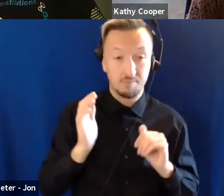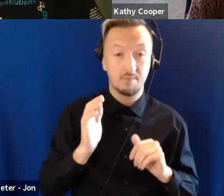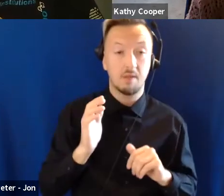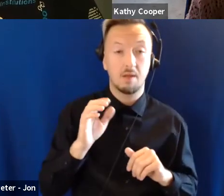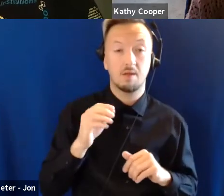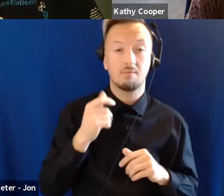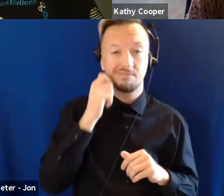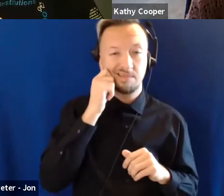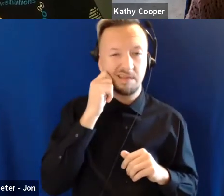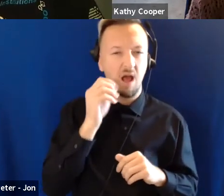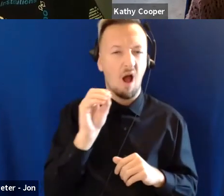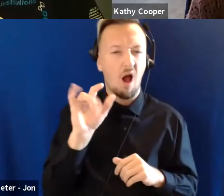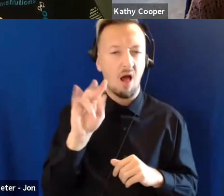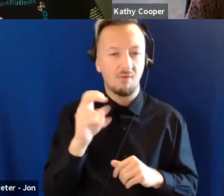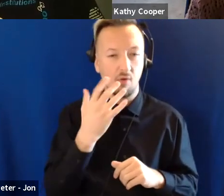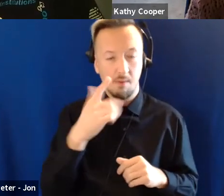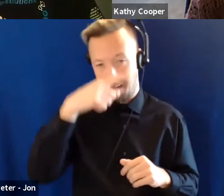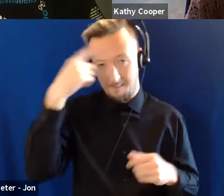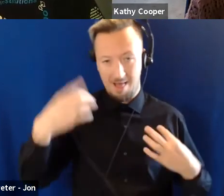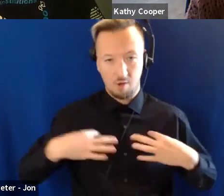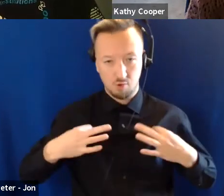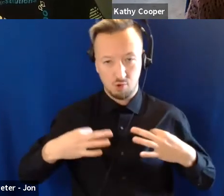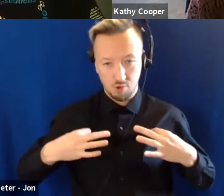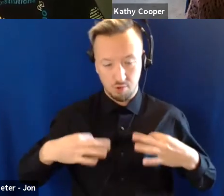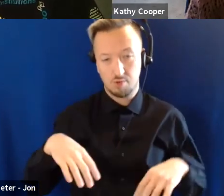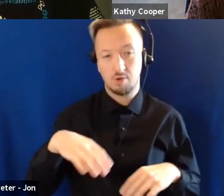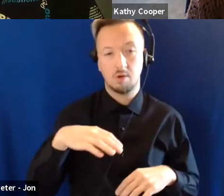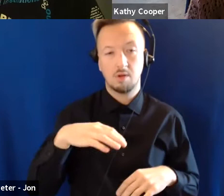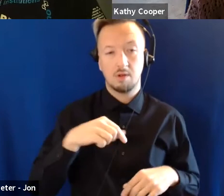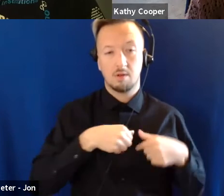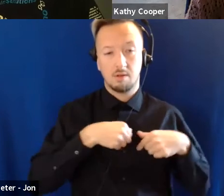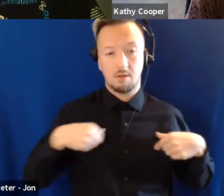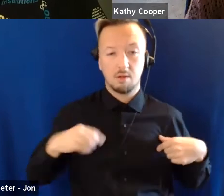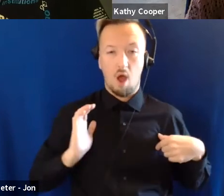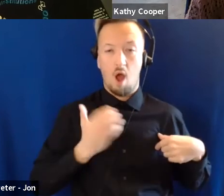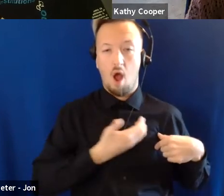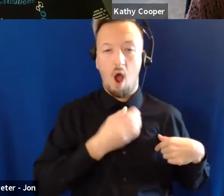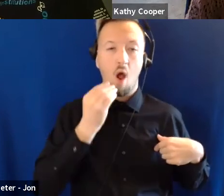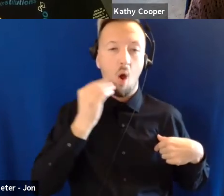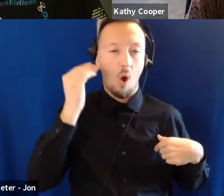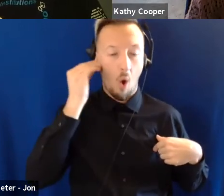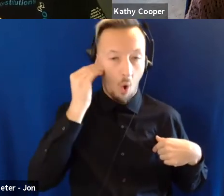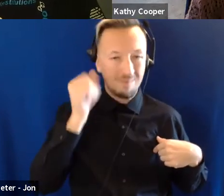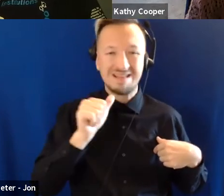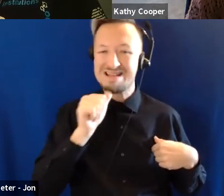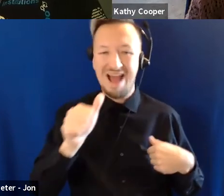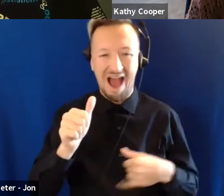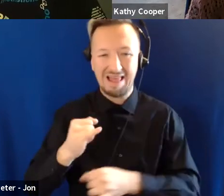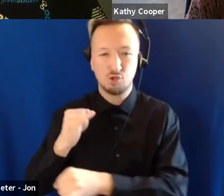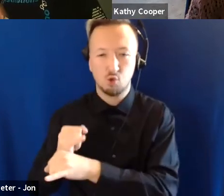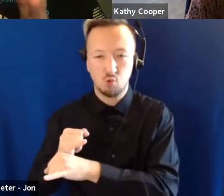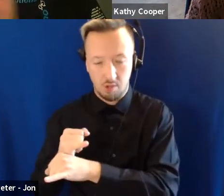olive complexion. I'm wearing a black t-shirt that says "Our Homes, Not Institutions." So